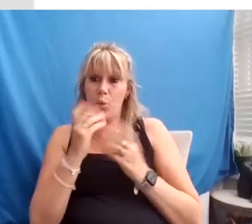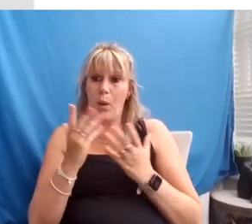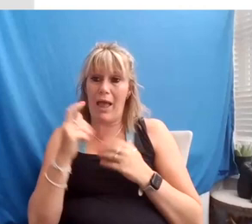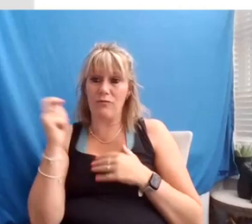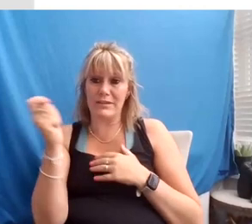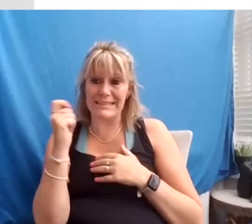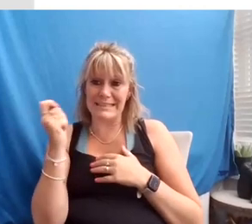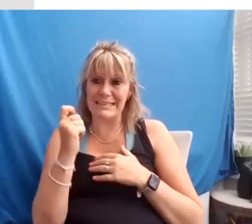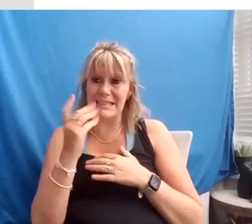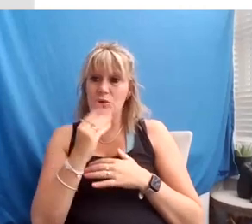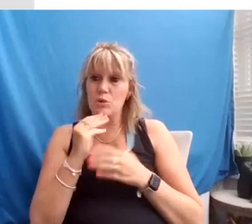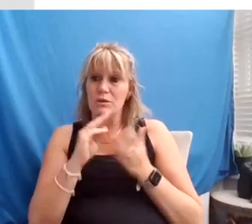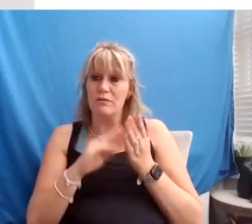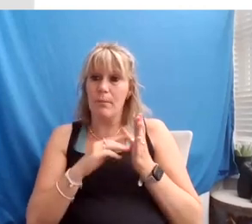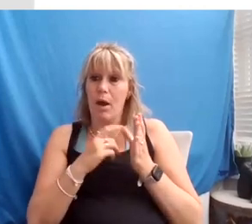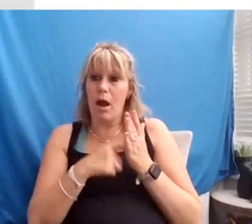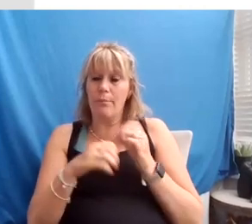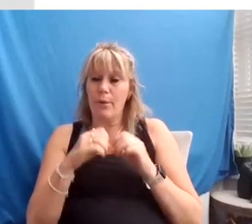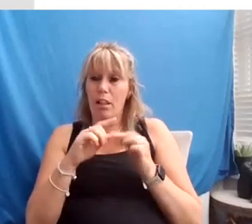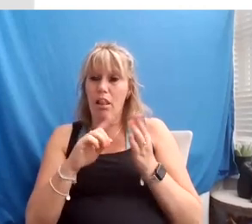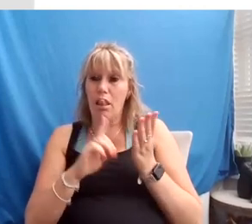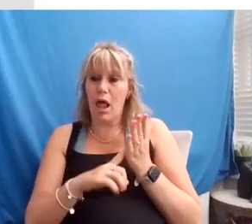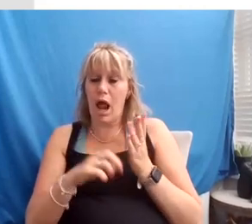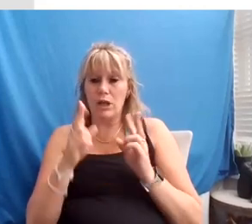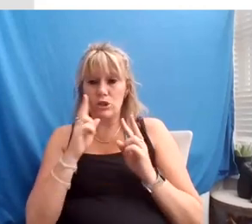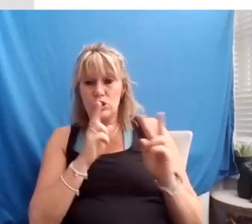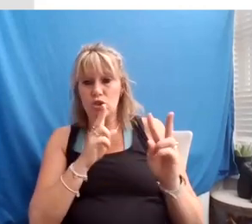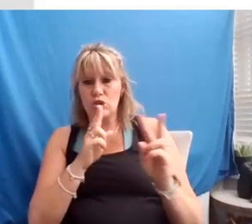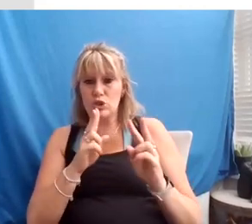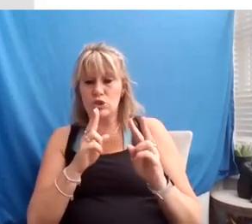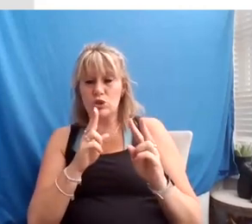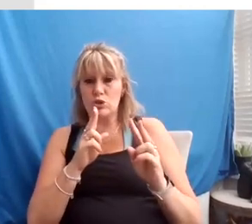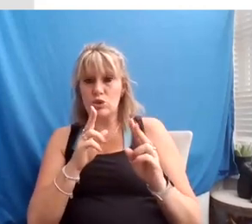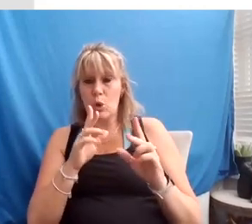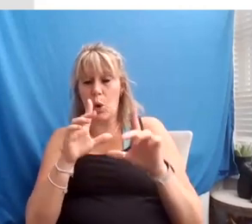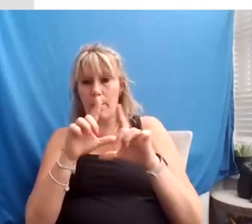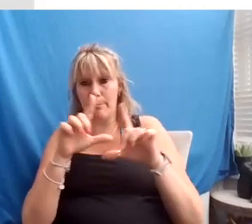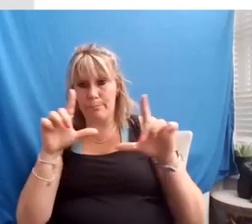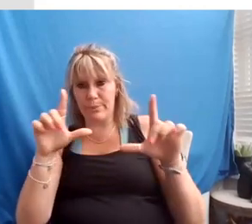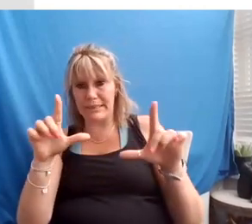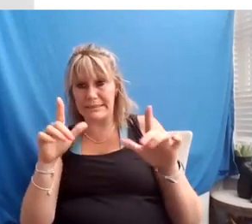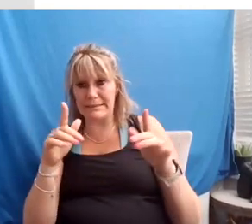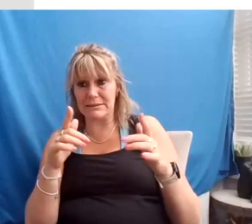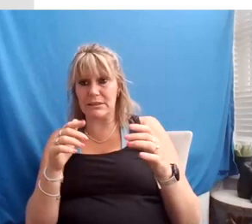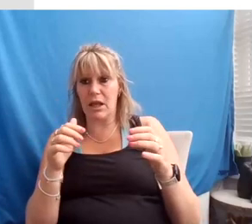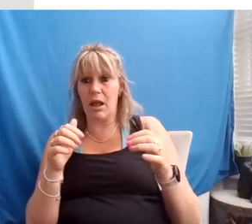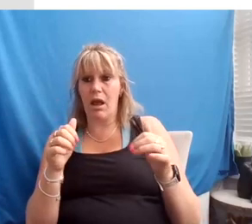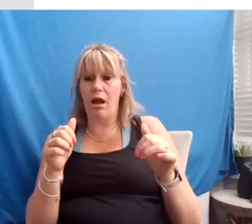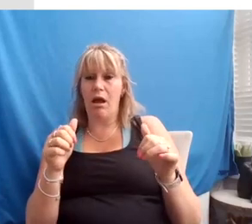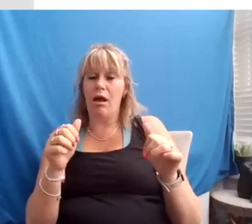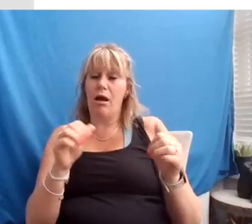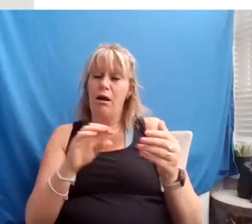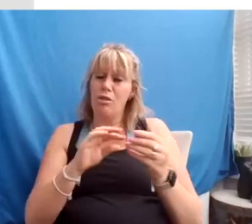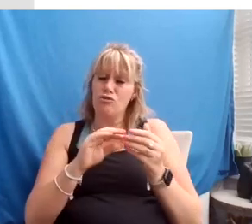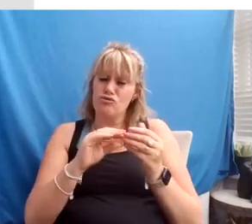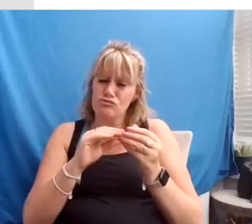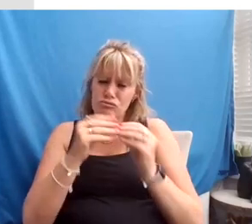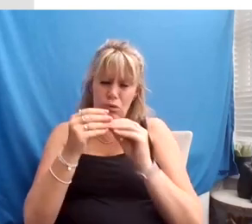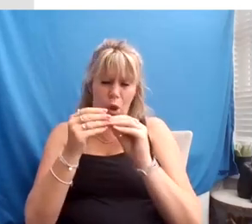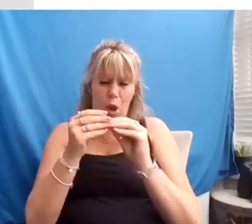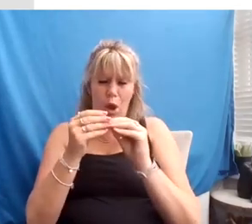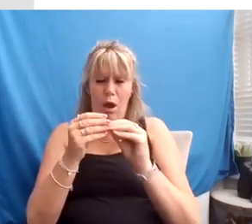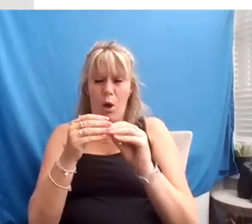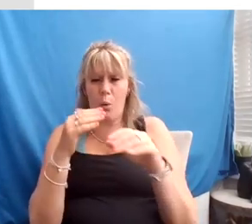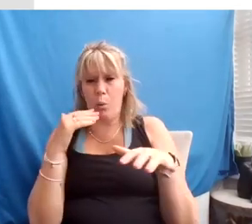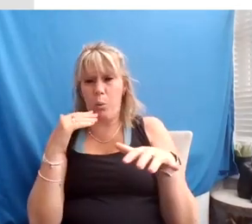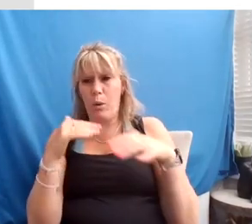marble. I saw a piece at the Turner Prize exhibition. The craftsmanship was exquisite. And then I discovered